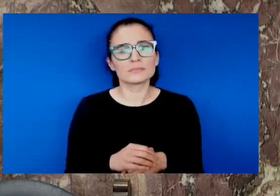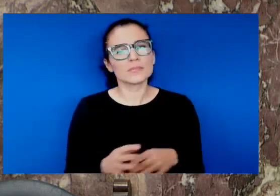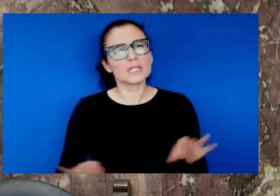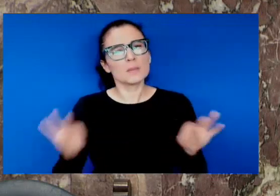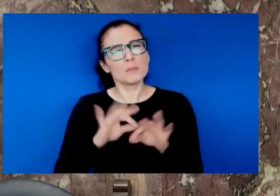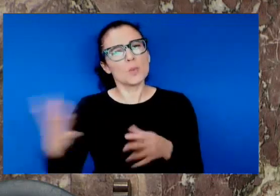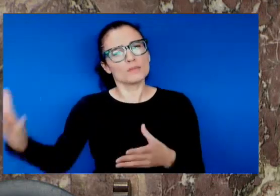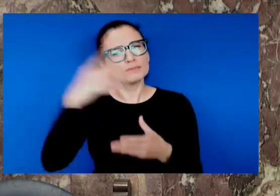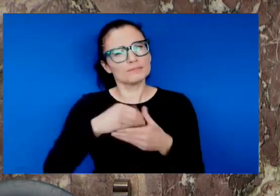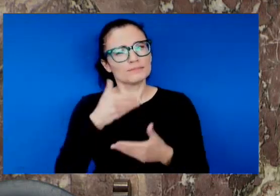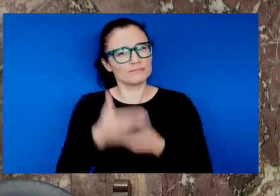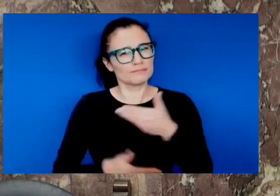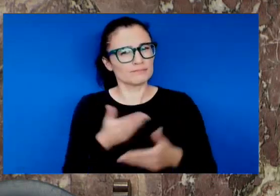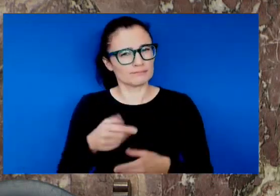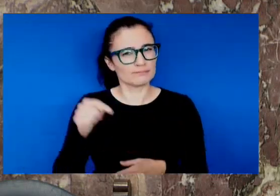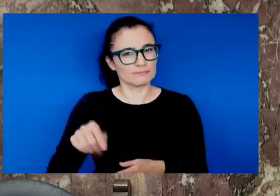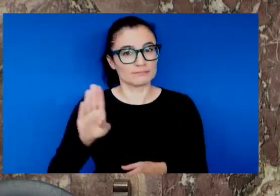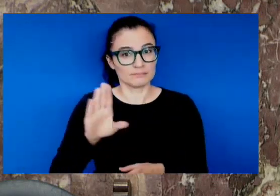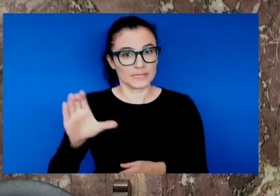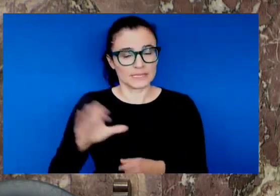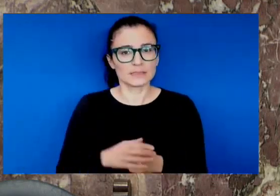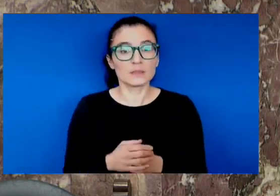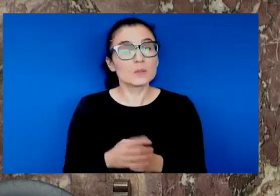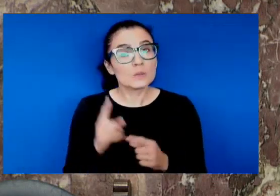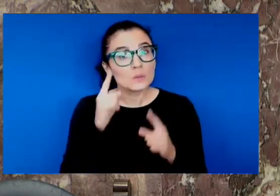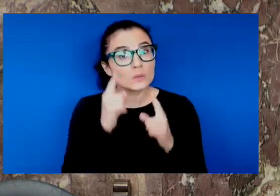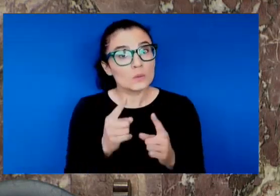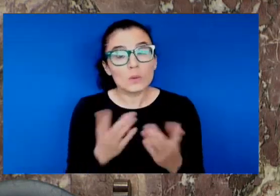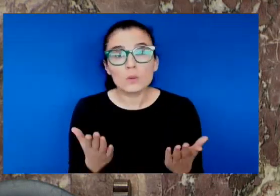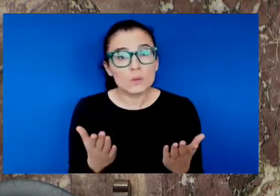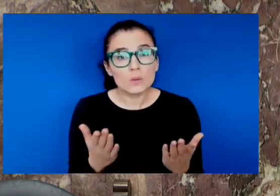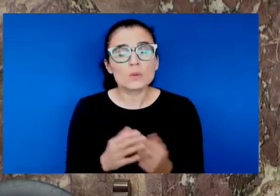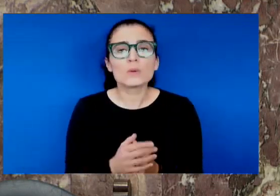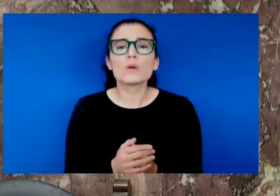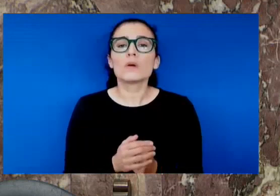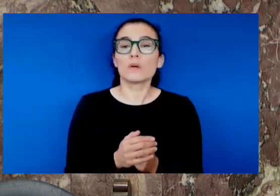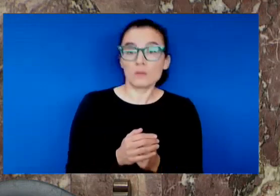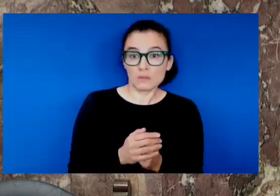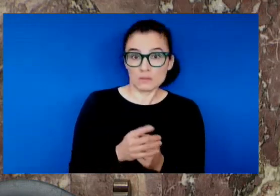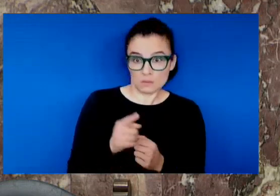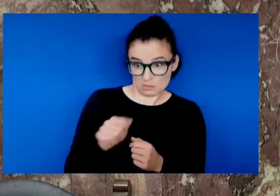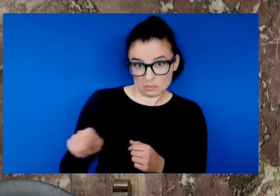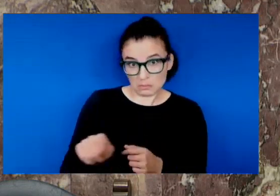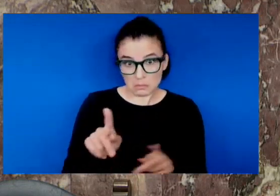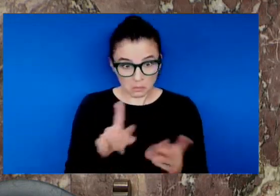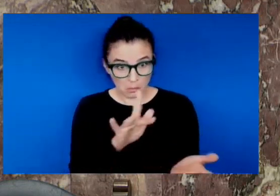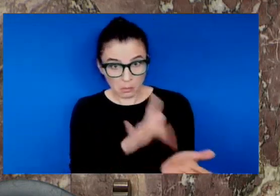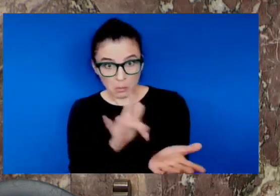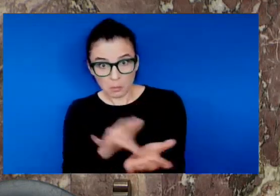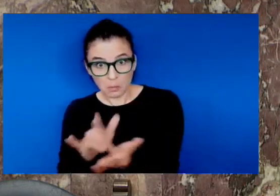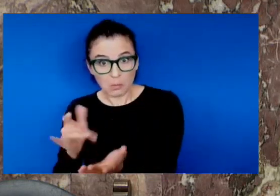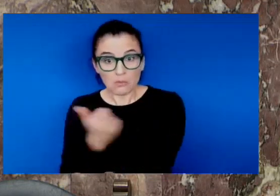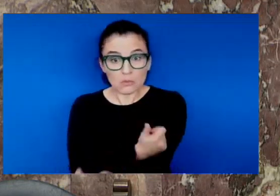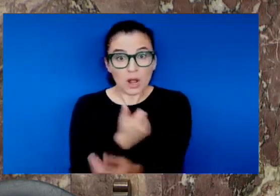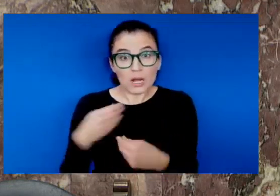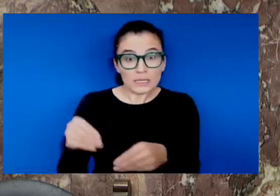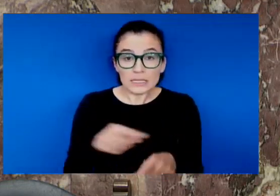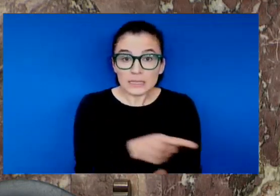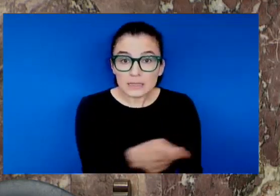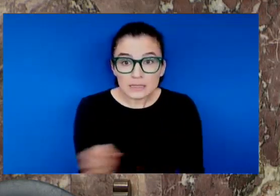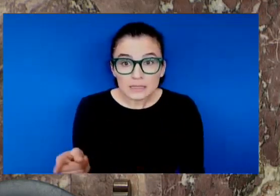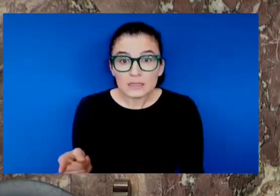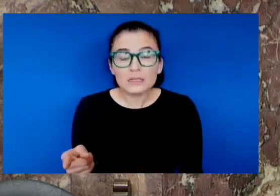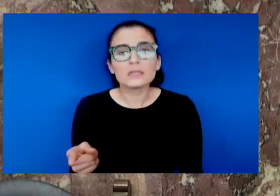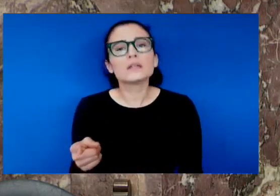to go after predatory drug dealers and drug traffickers to keep drugs off of our streets. With respect